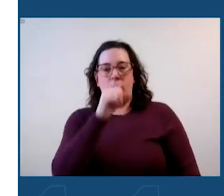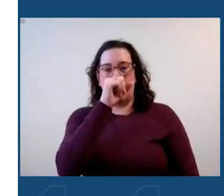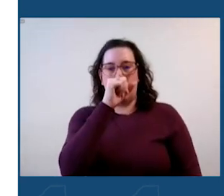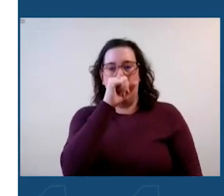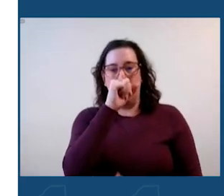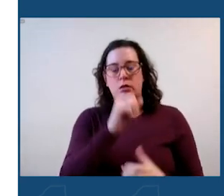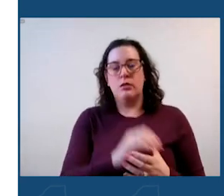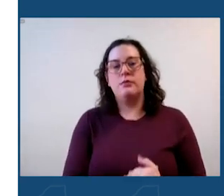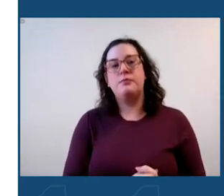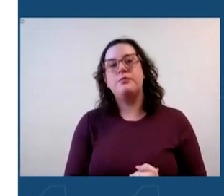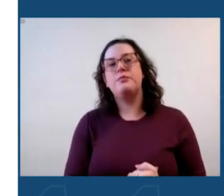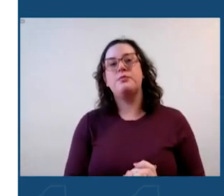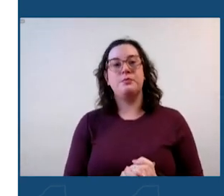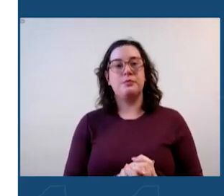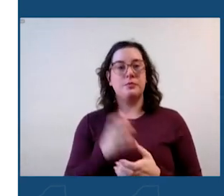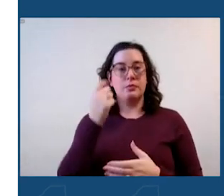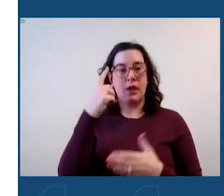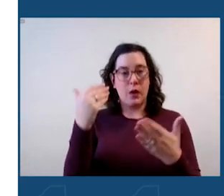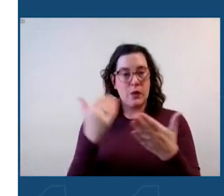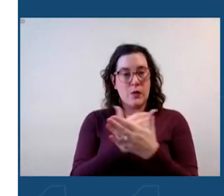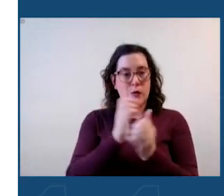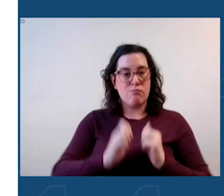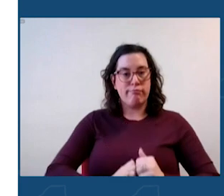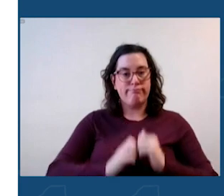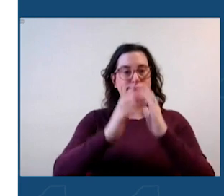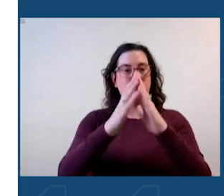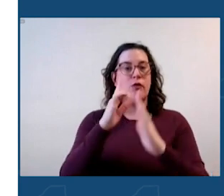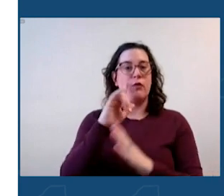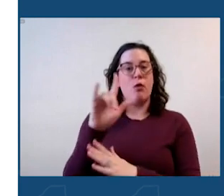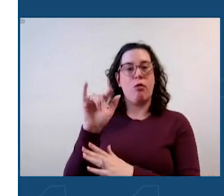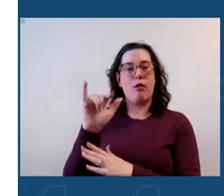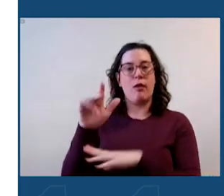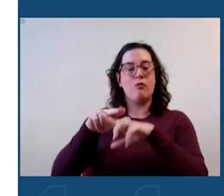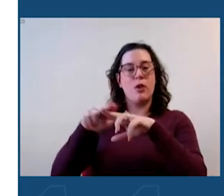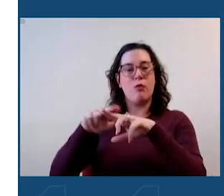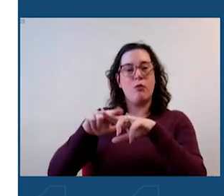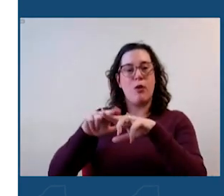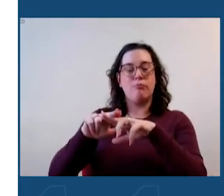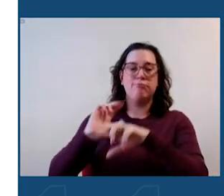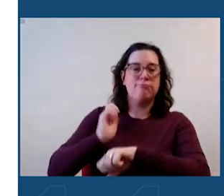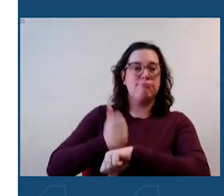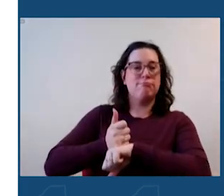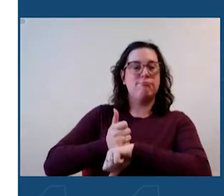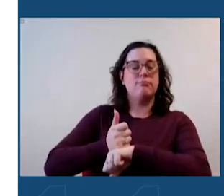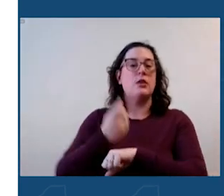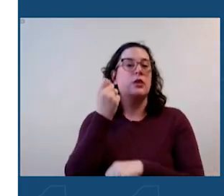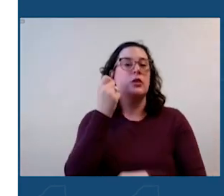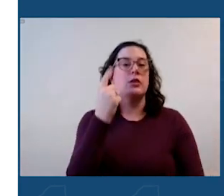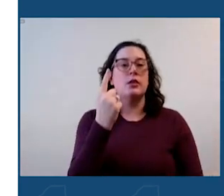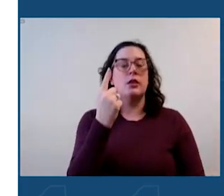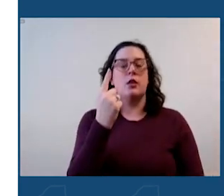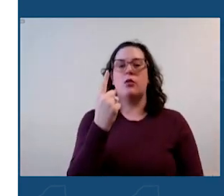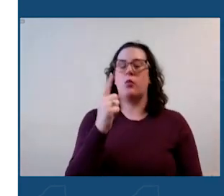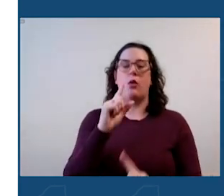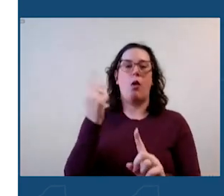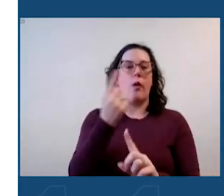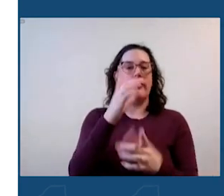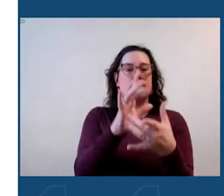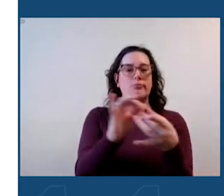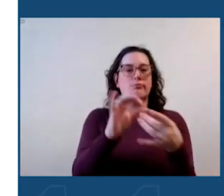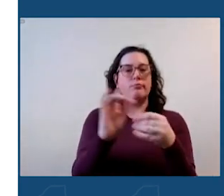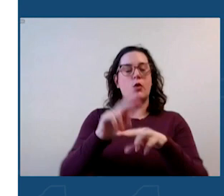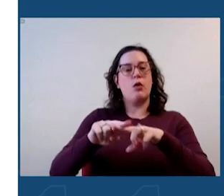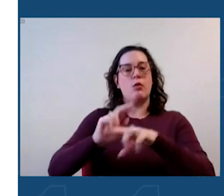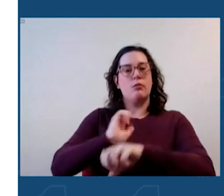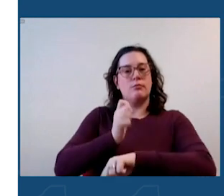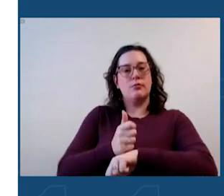This is a new chapter in Long Island Railroad history. We always come back to the fact that the railroads went into business when Long